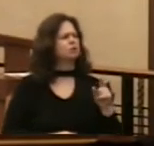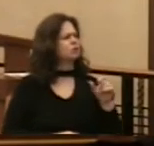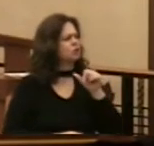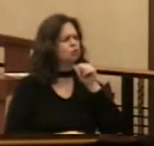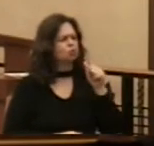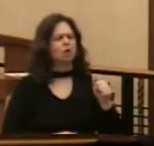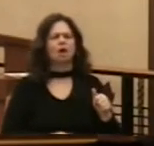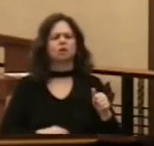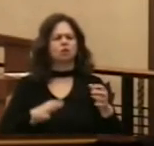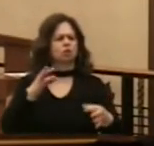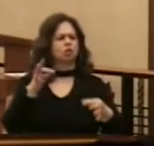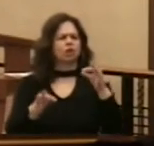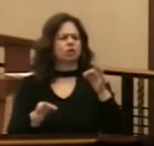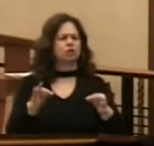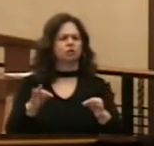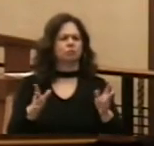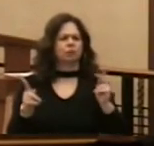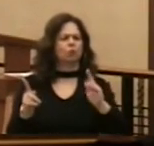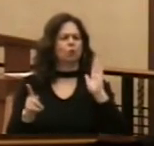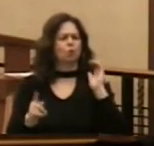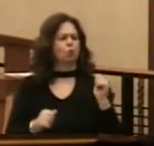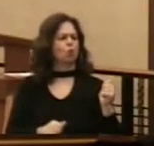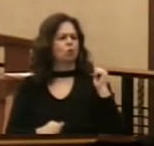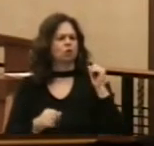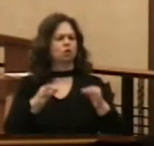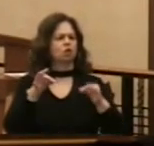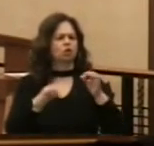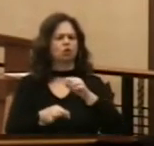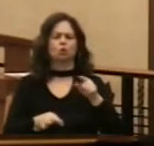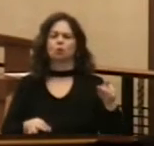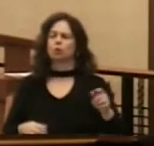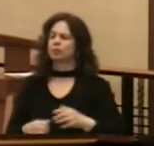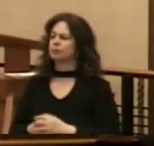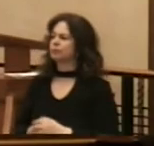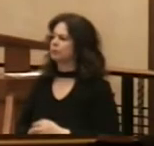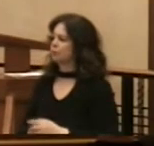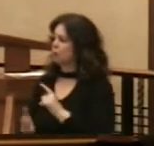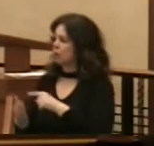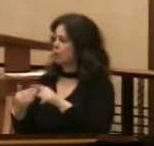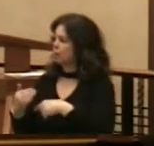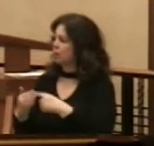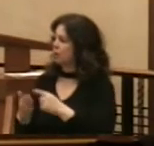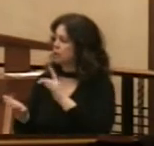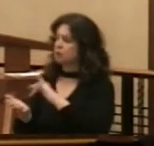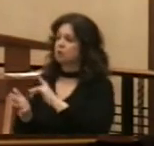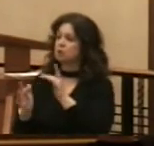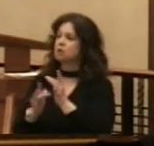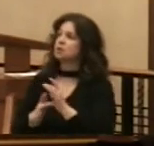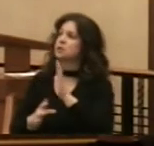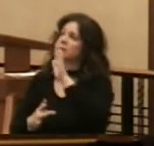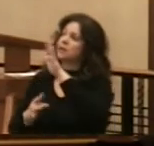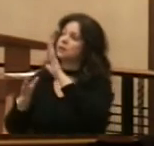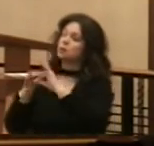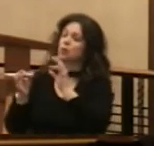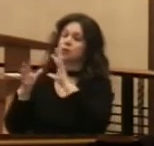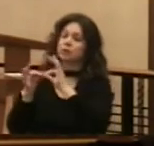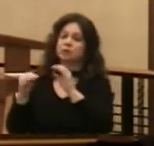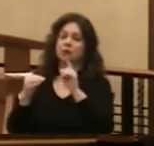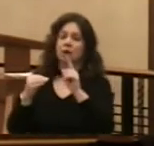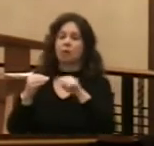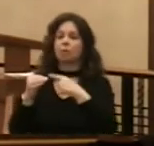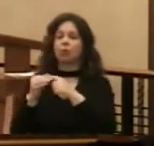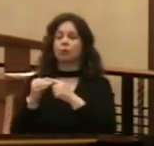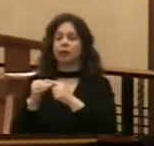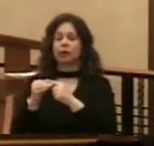so that you will not be judged. What about Jesus' words about the narrow path